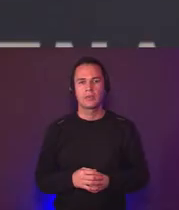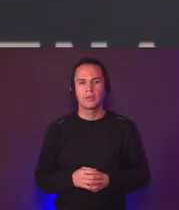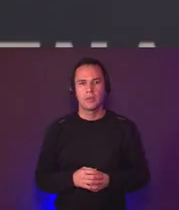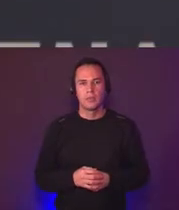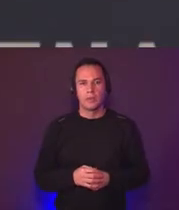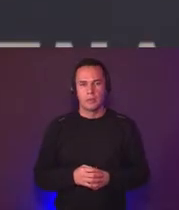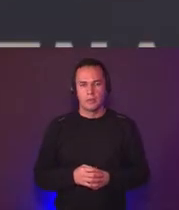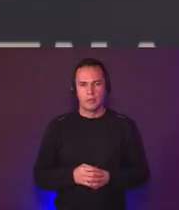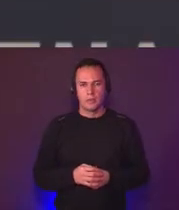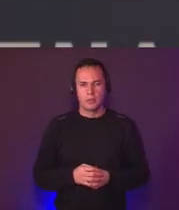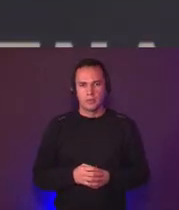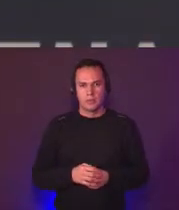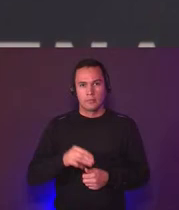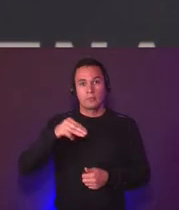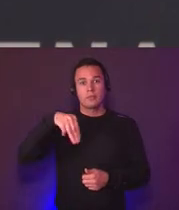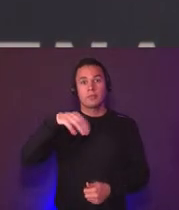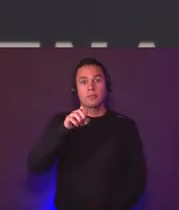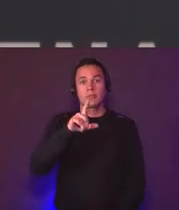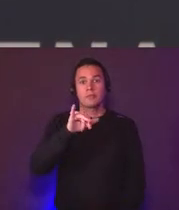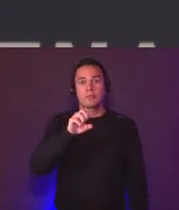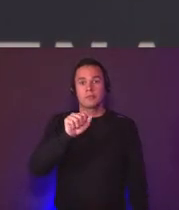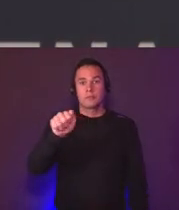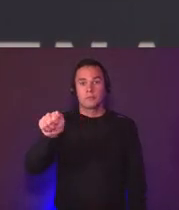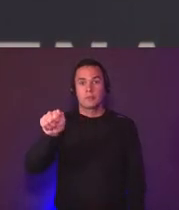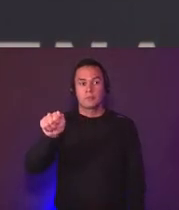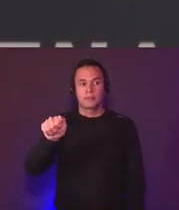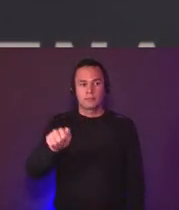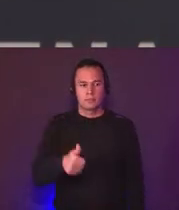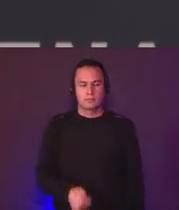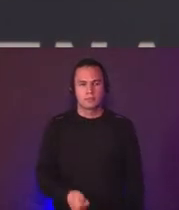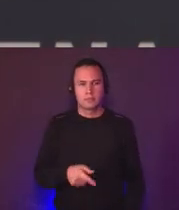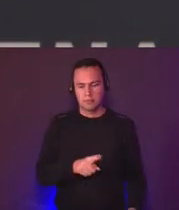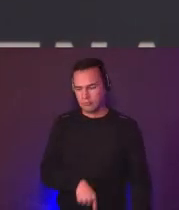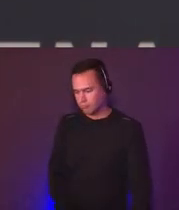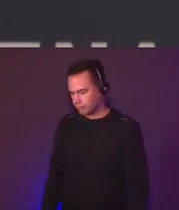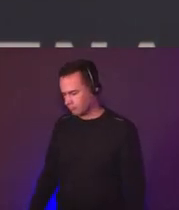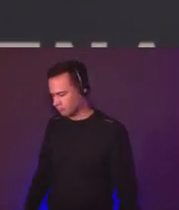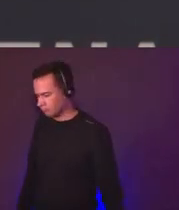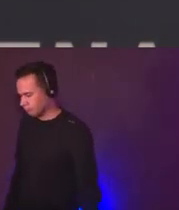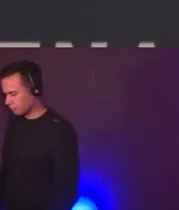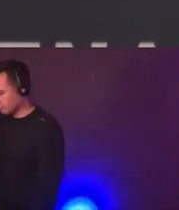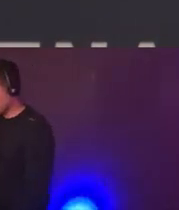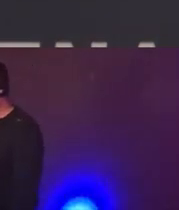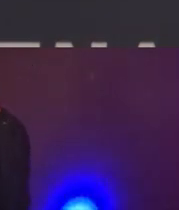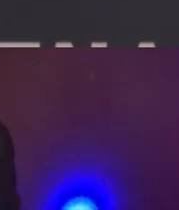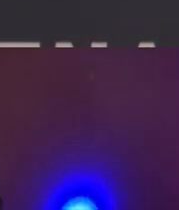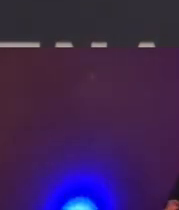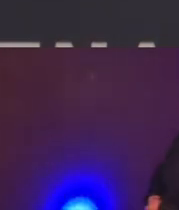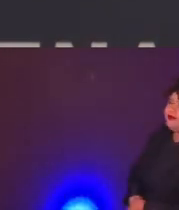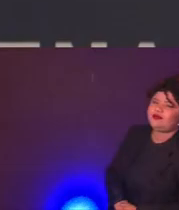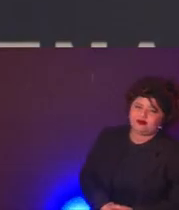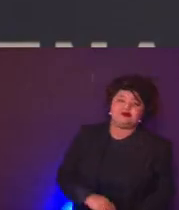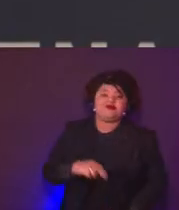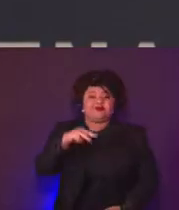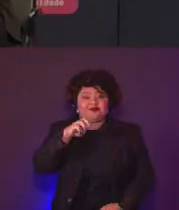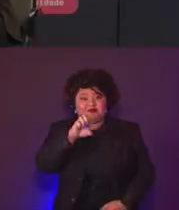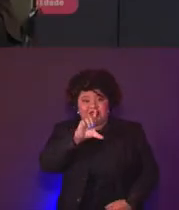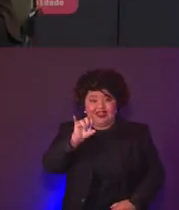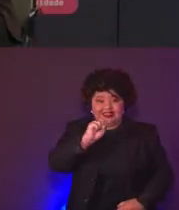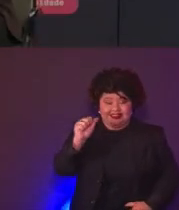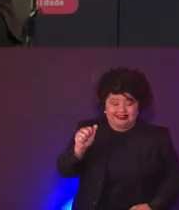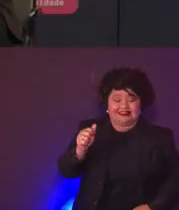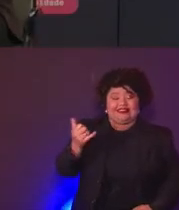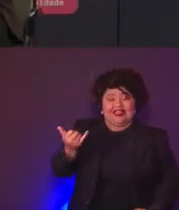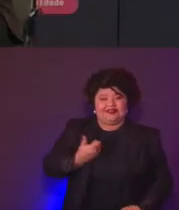And Melissa, Aaron and Brent told us about how inspiring Phil is as a professor. You are a professor also of